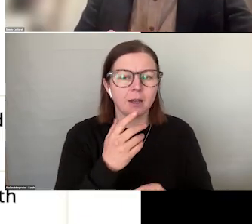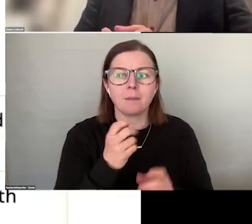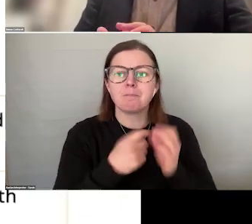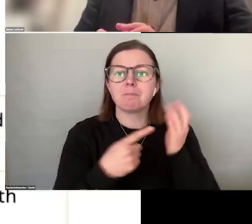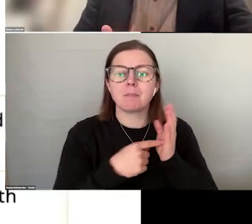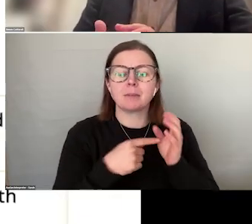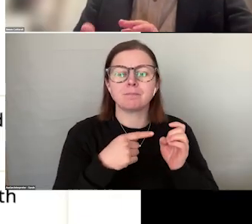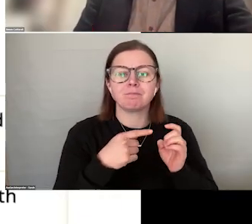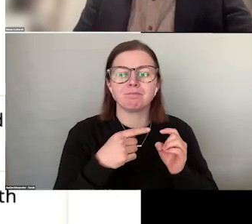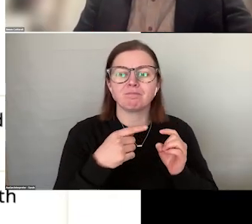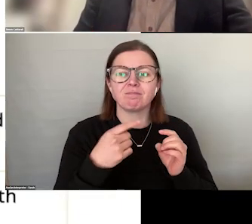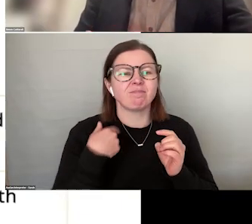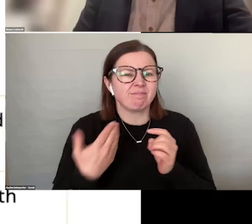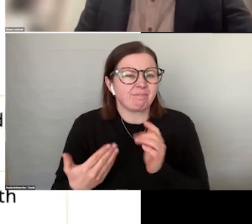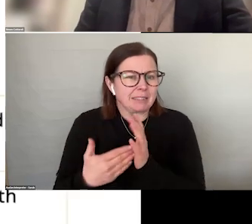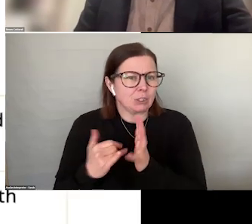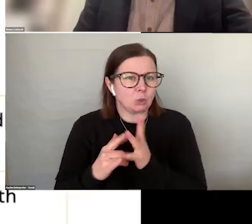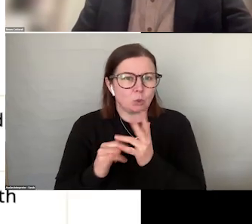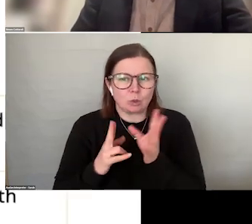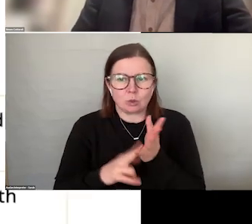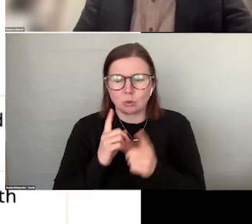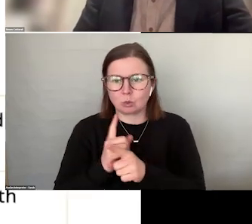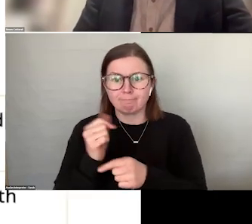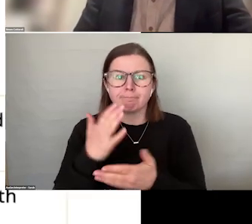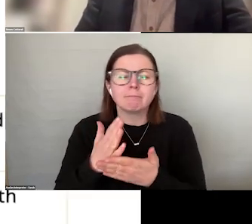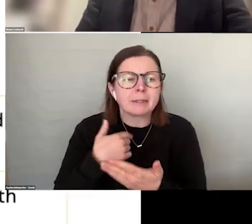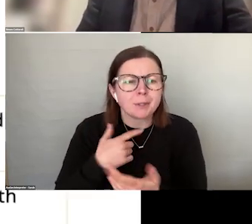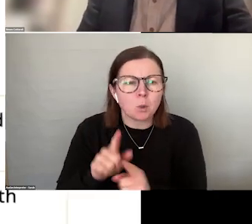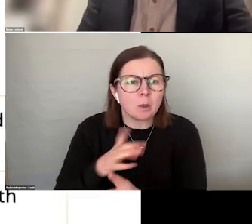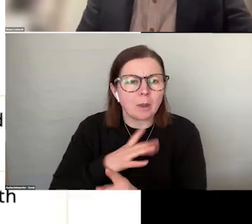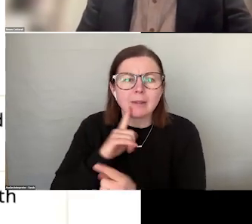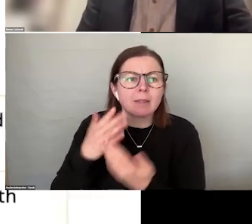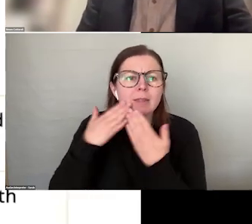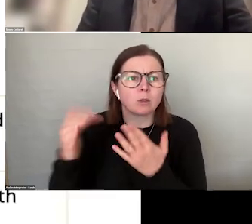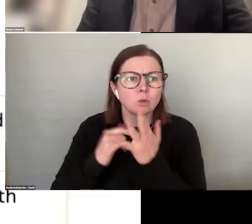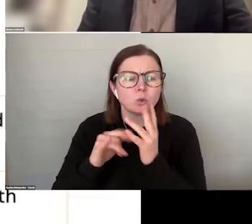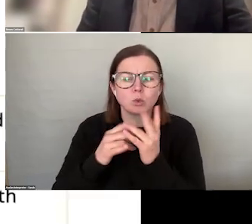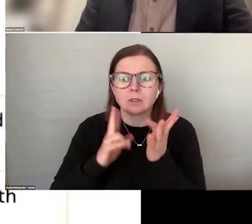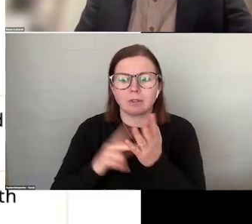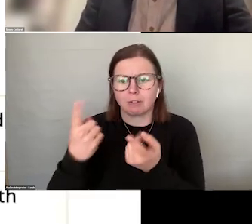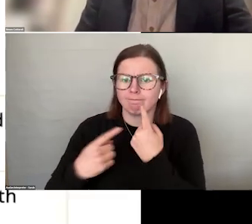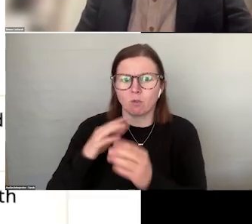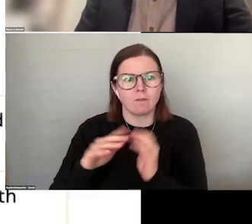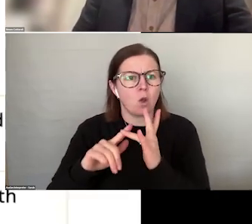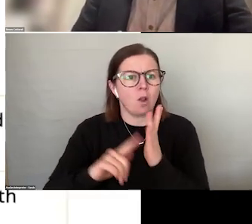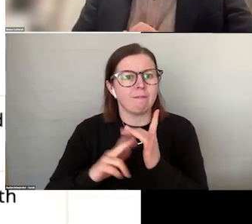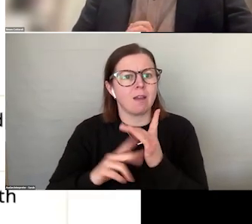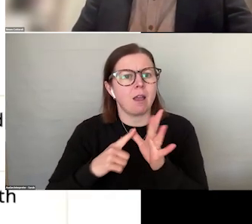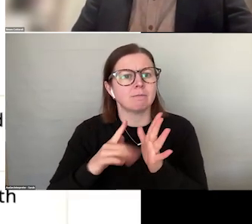building on what Susan said, and thanks so much, Susan, for sharing your and Olivia's story.